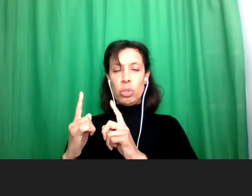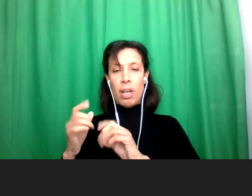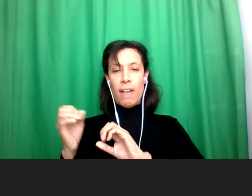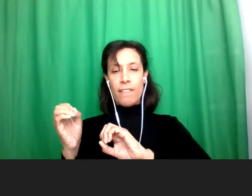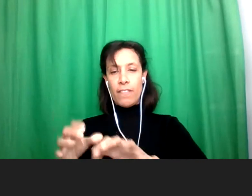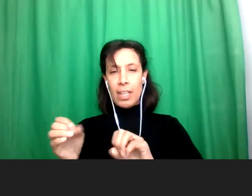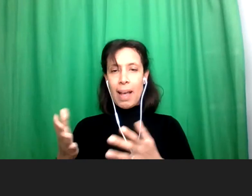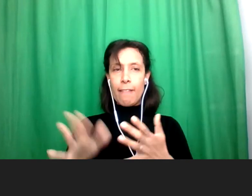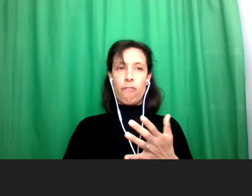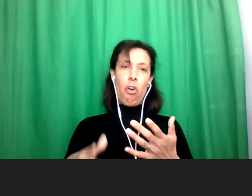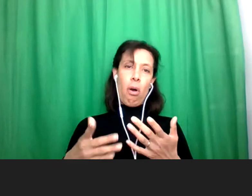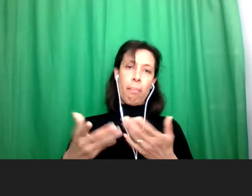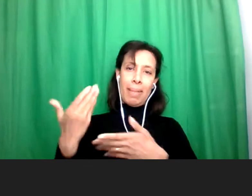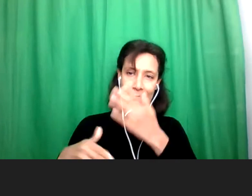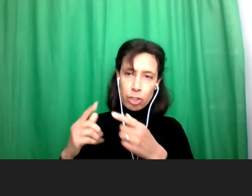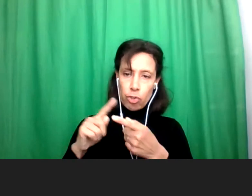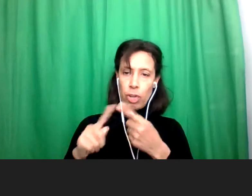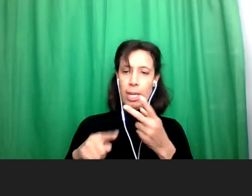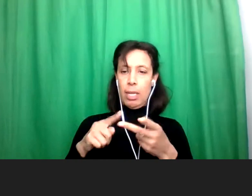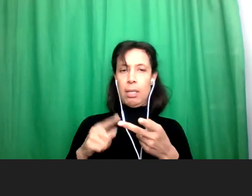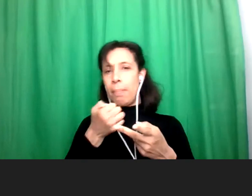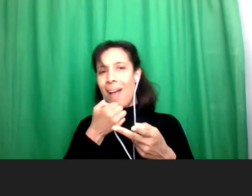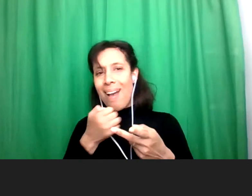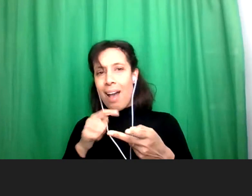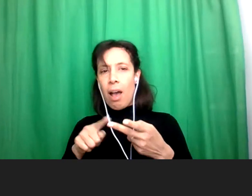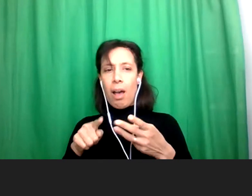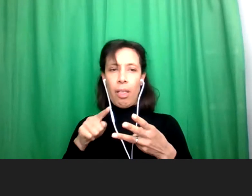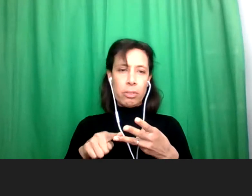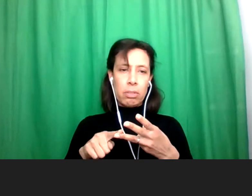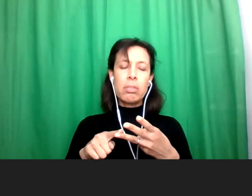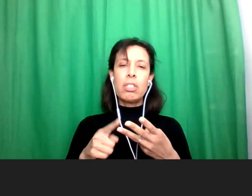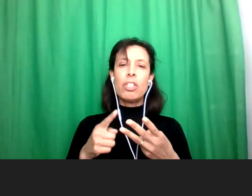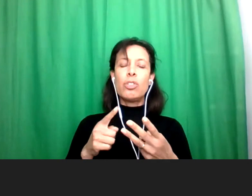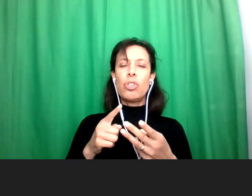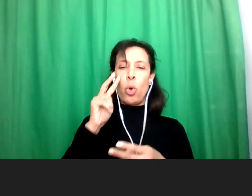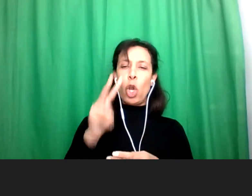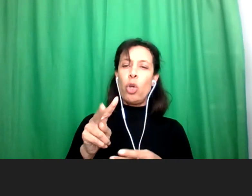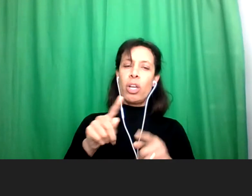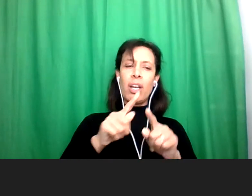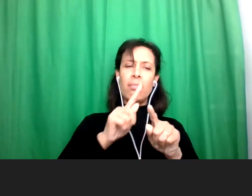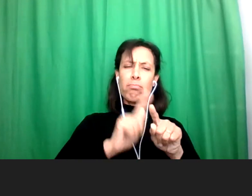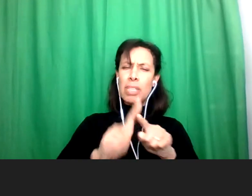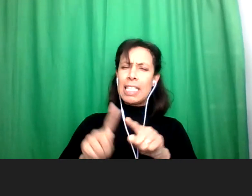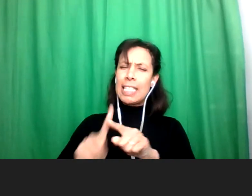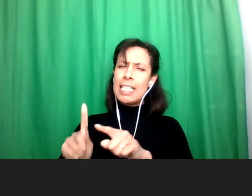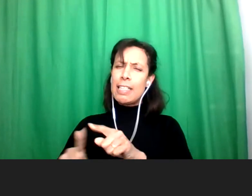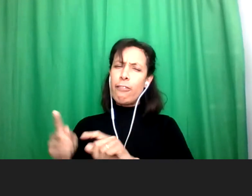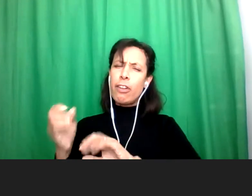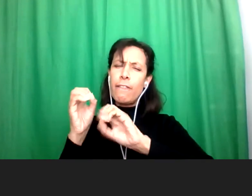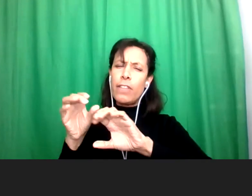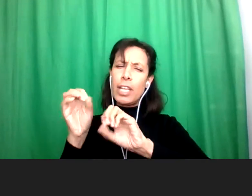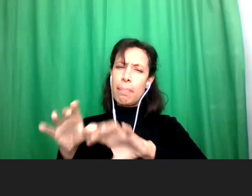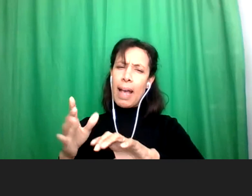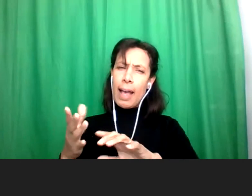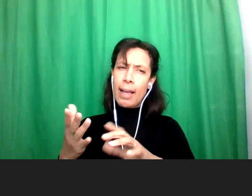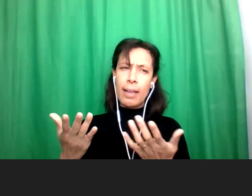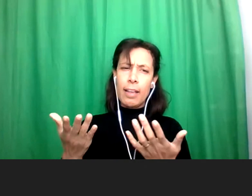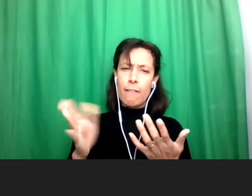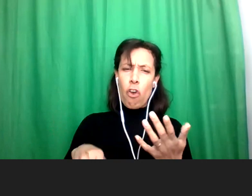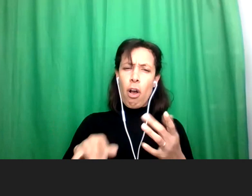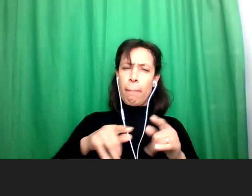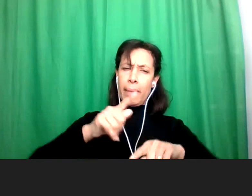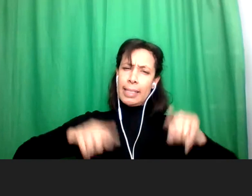That would be another thing that you could look at. So look at the differences in feedback from the different teachers. That would be another way of thinking about it. But it's